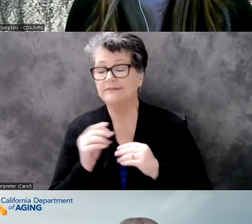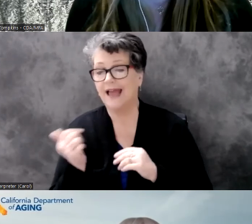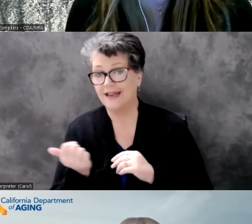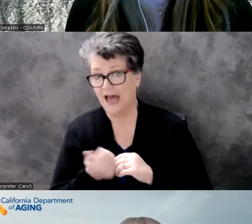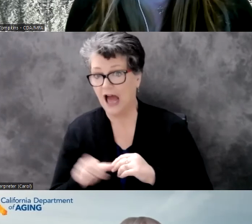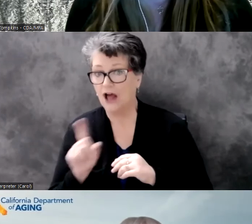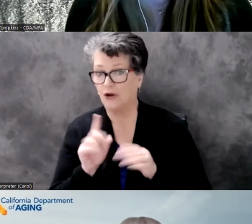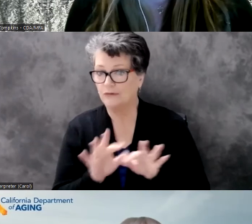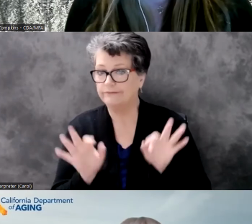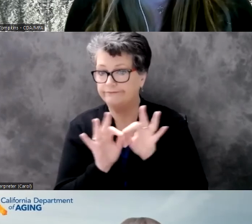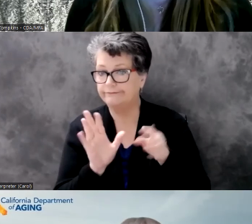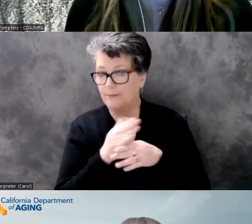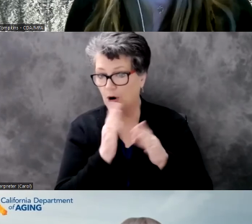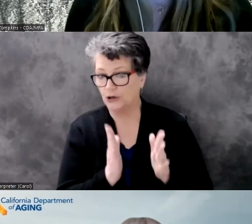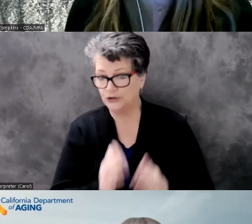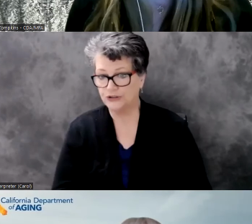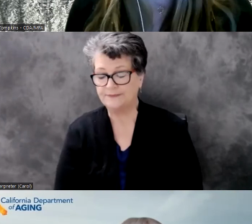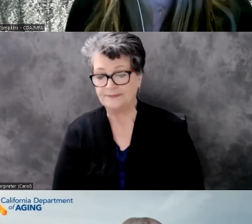implementation partners,